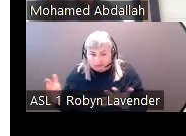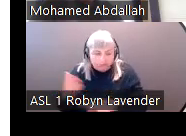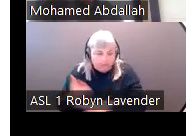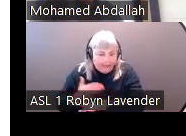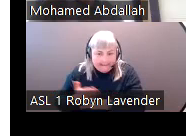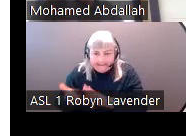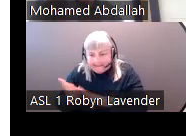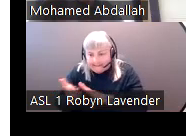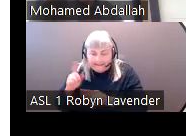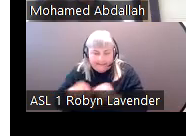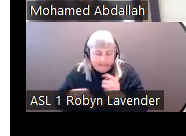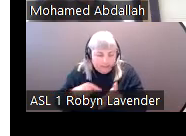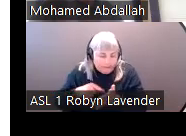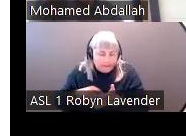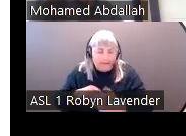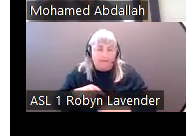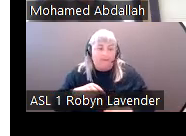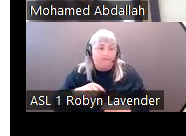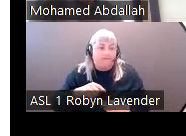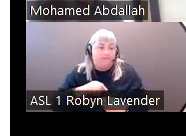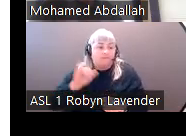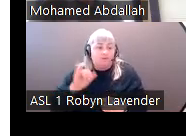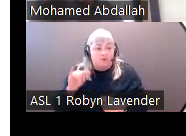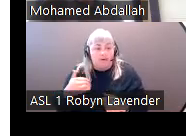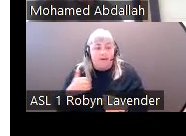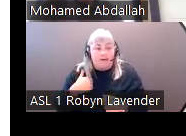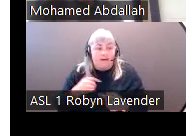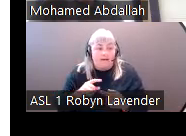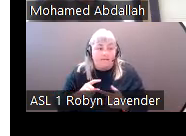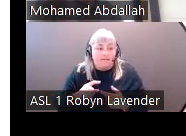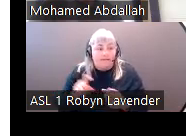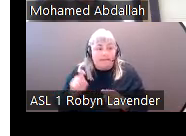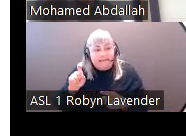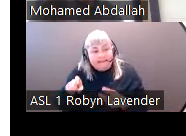There is small needs for like medication reminders,